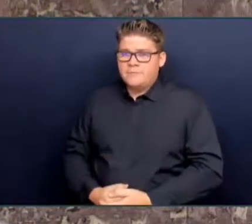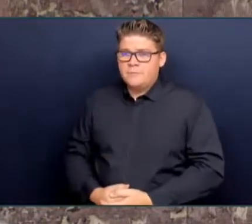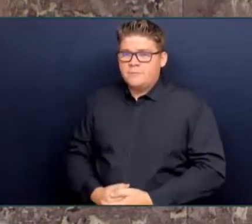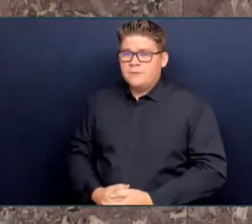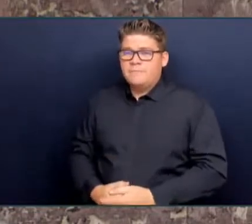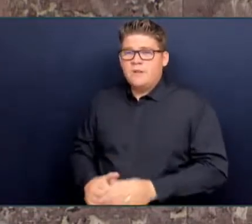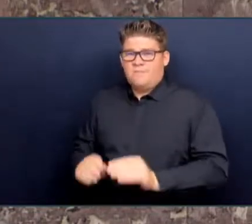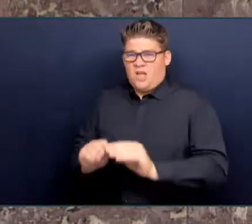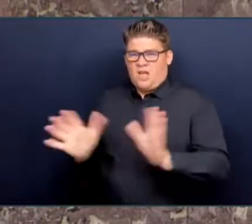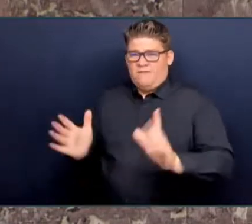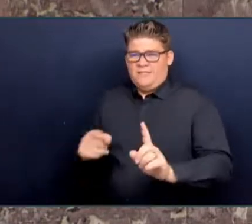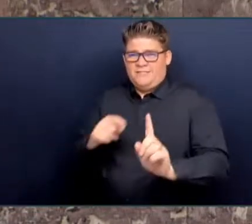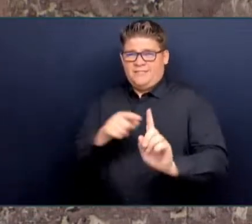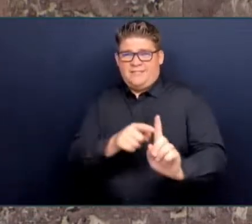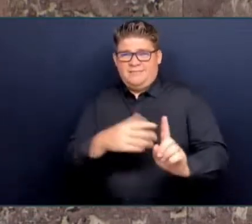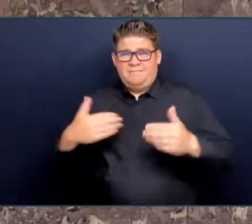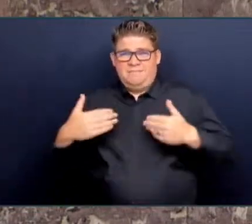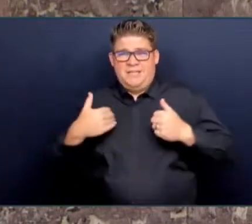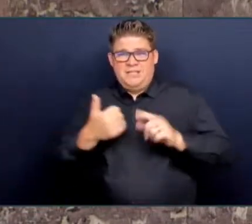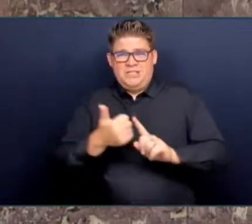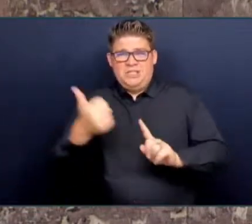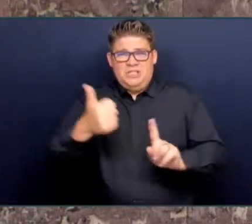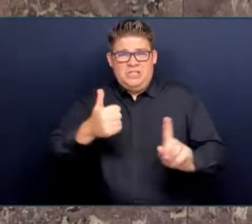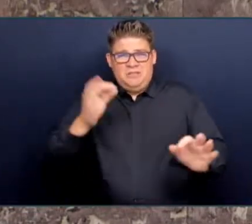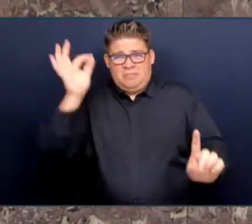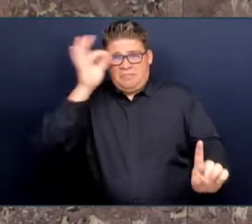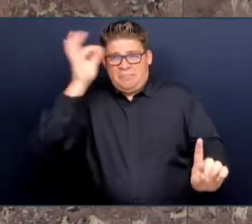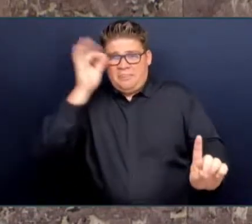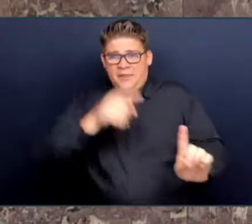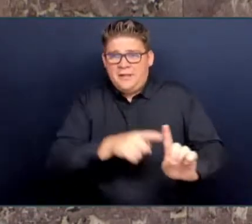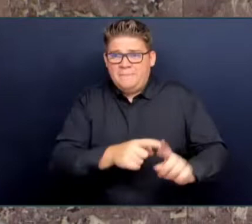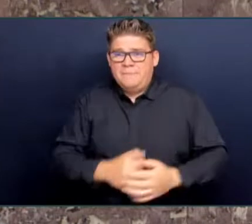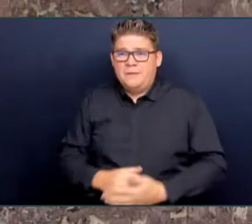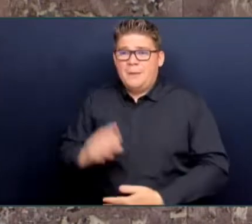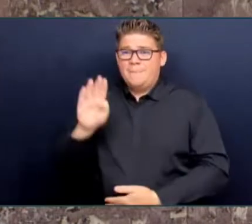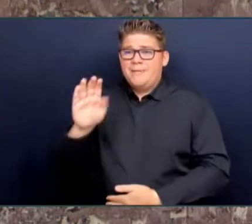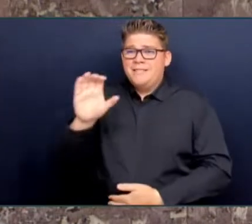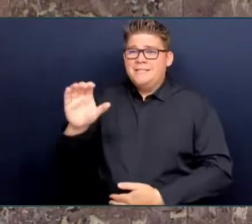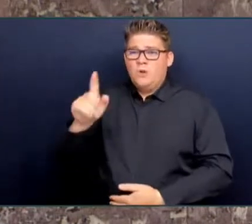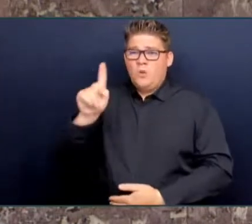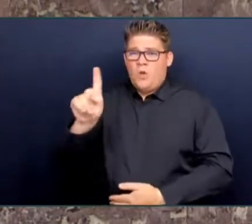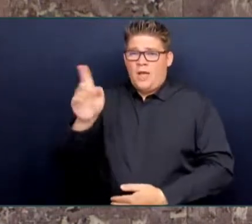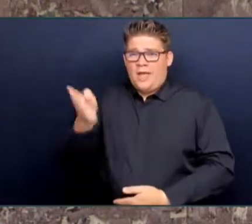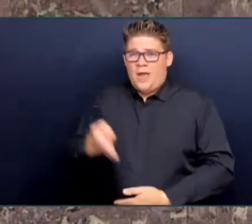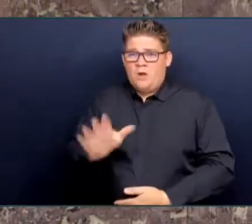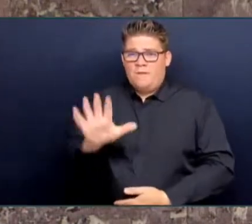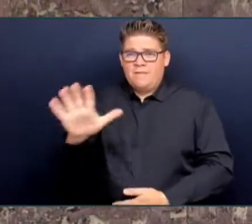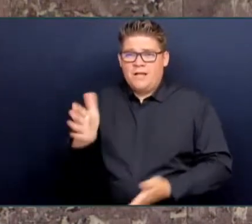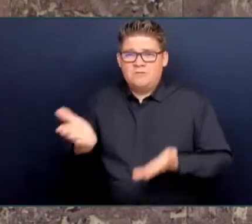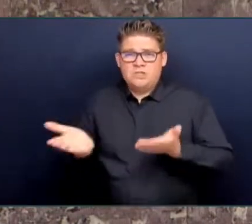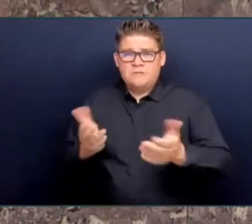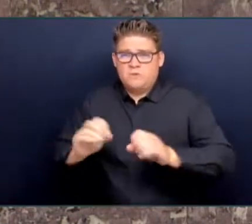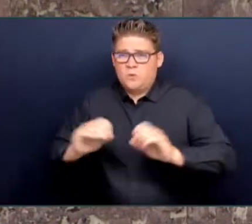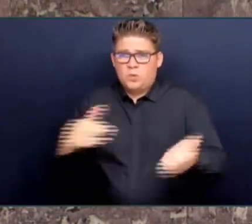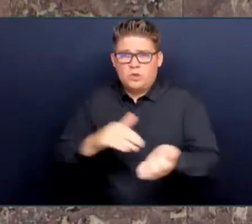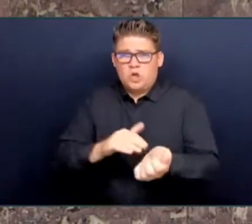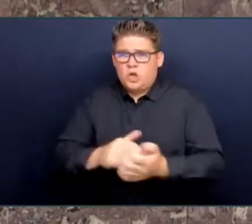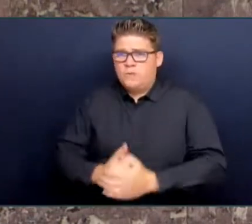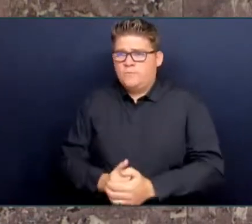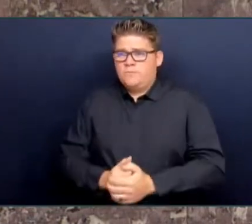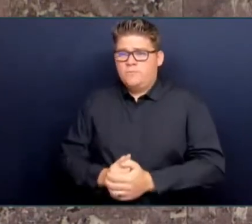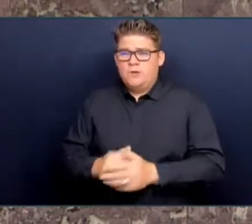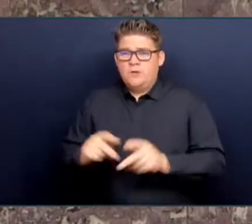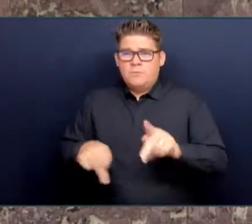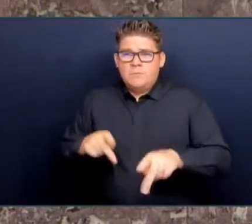5 without a doctor, people dying in hallways and ERs, people dying waiting for an ambulance to arrive. ER closures have become routine